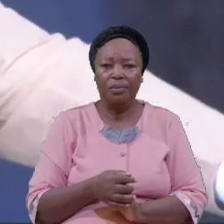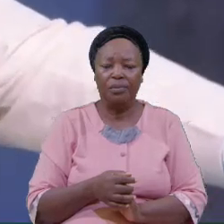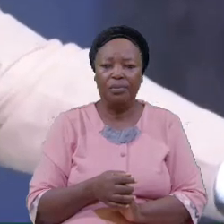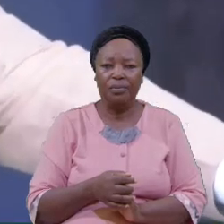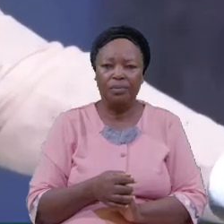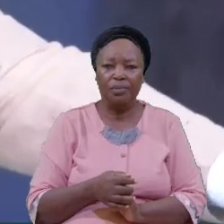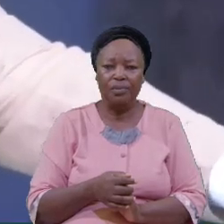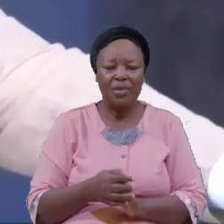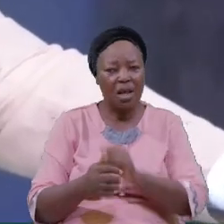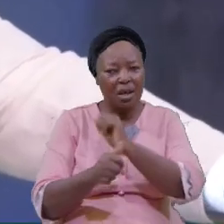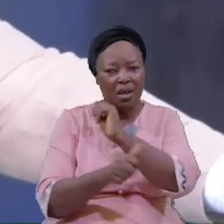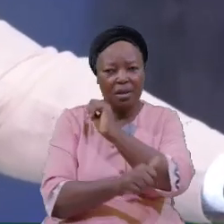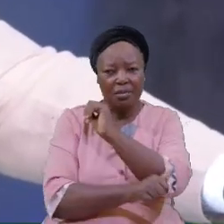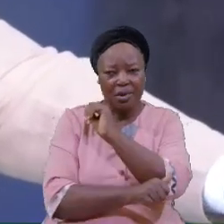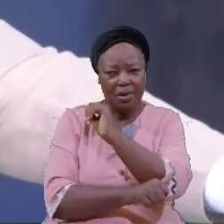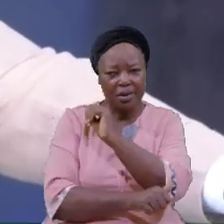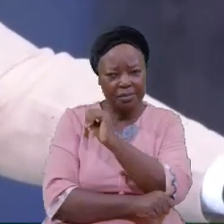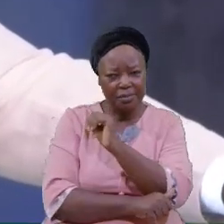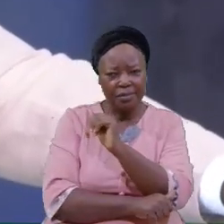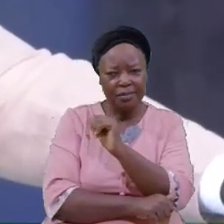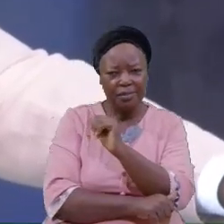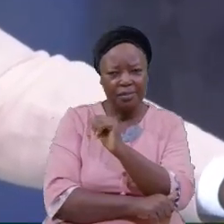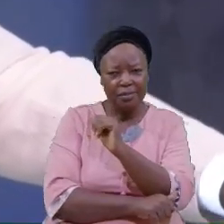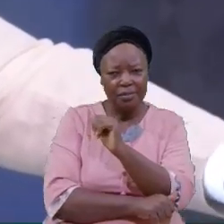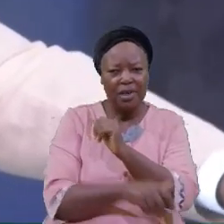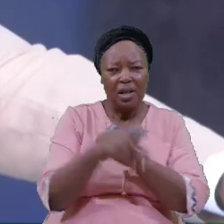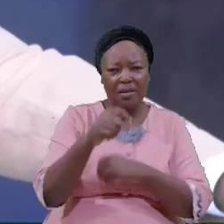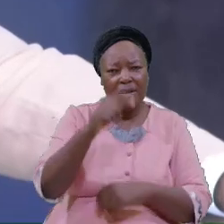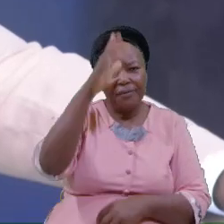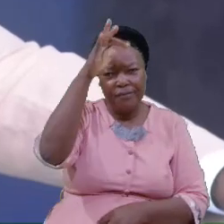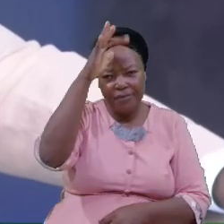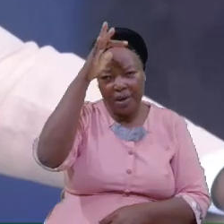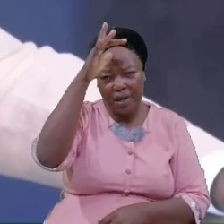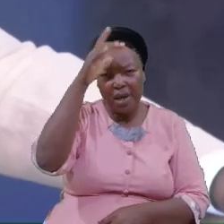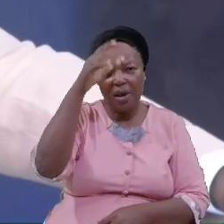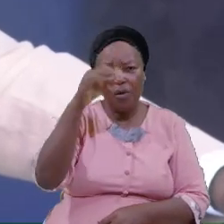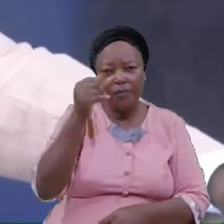Abraham, the father of the faithful,